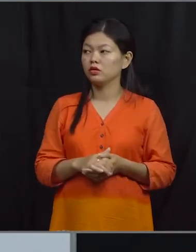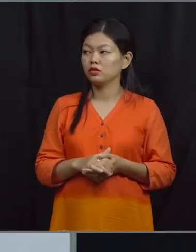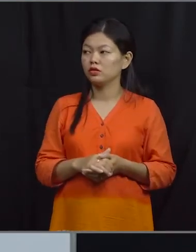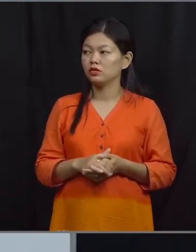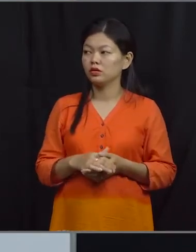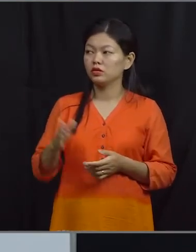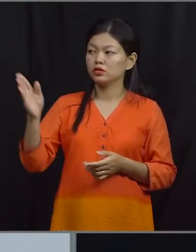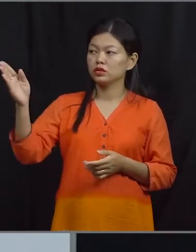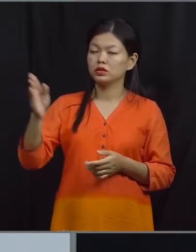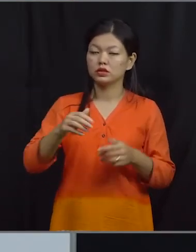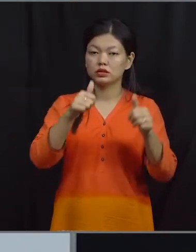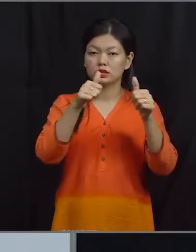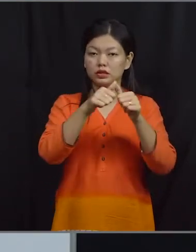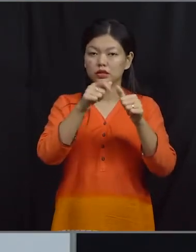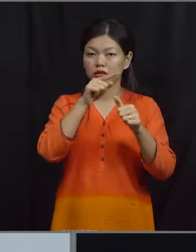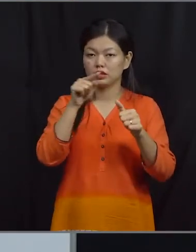determinant is